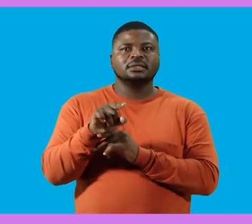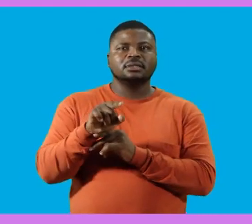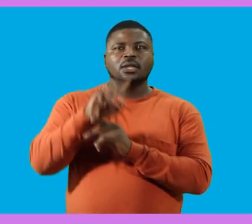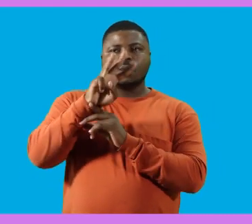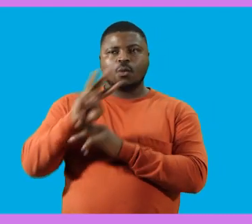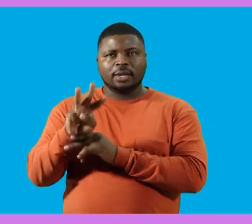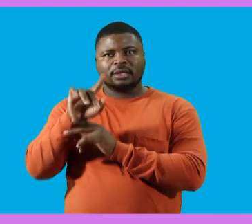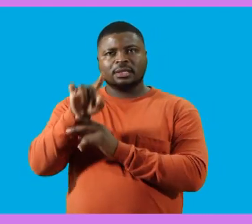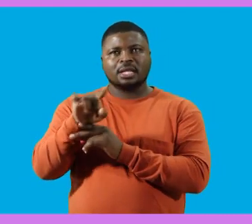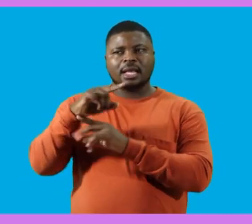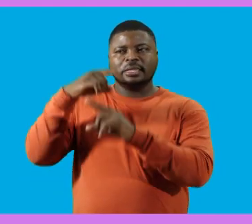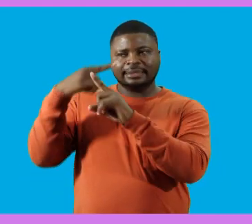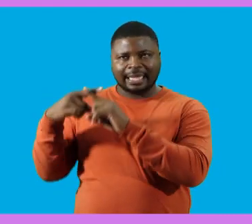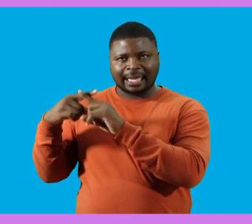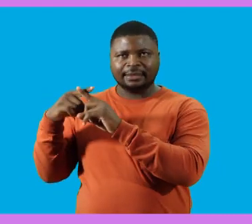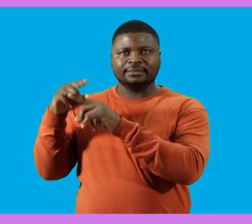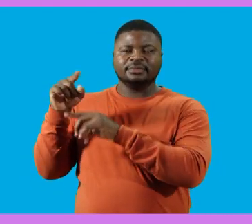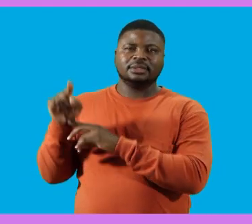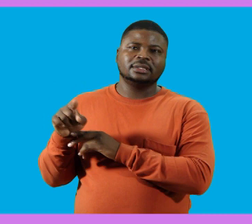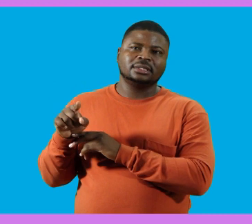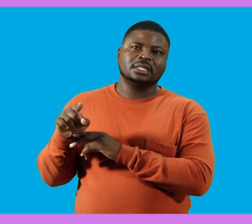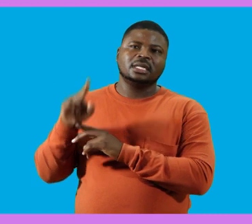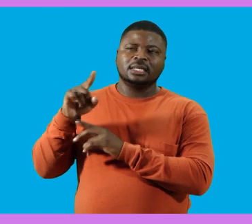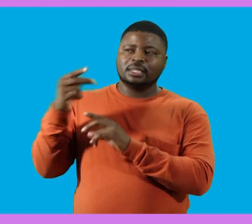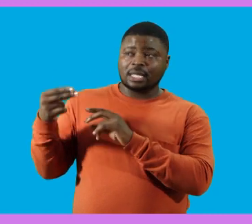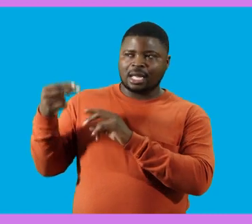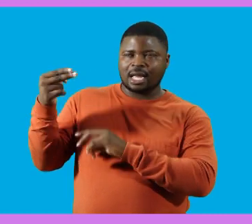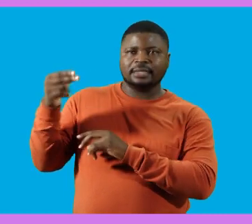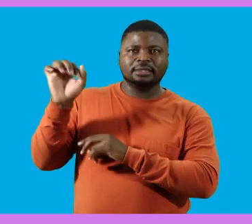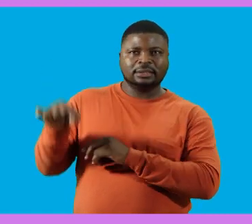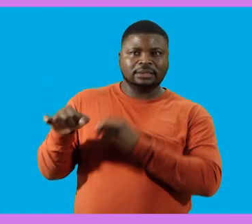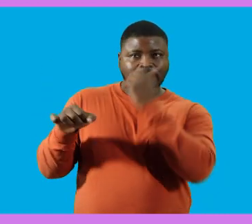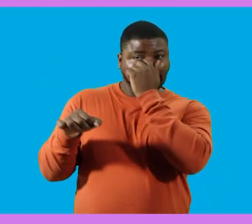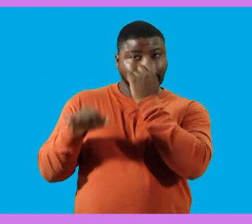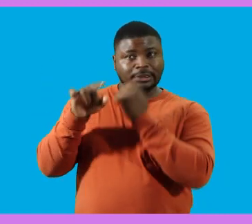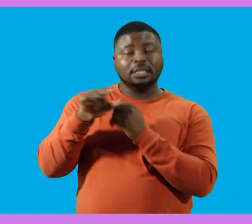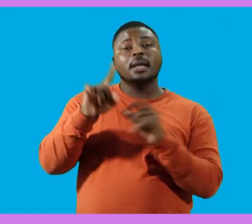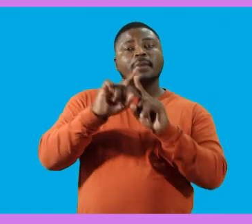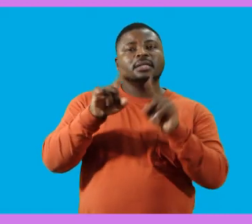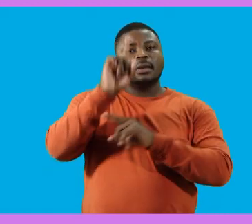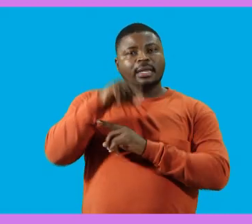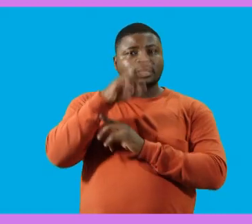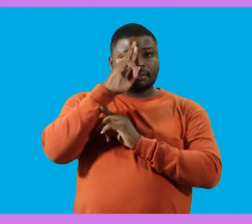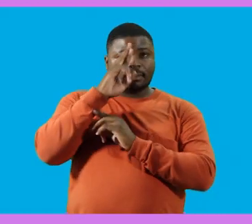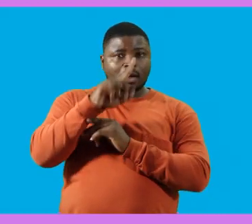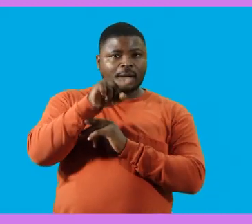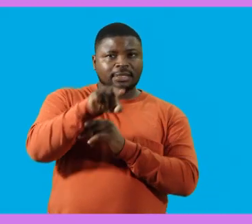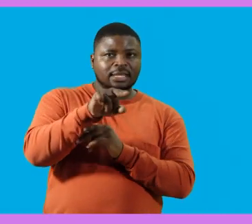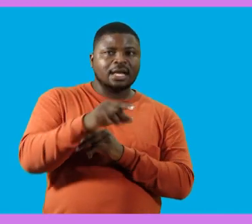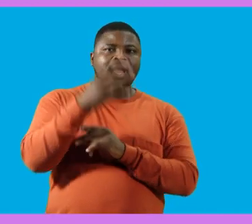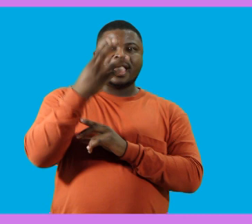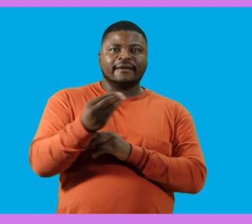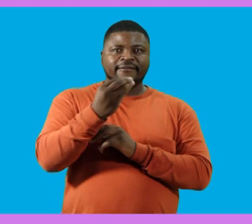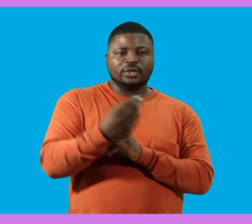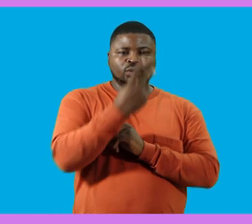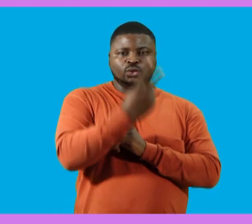plus the width times the height. And now we need to remember that